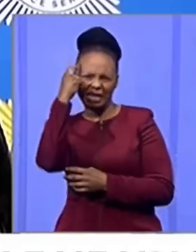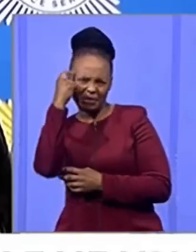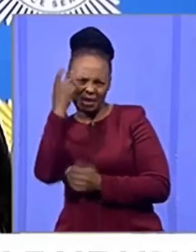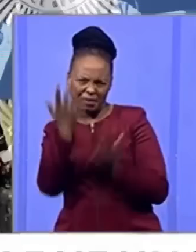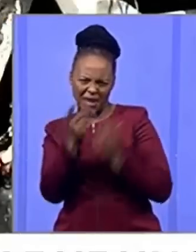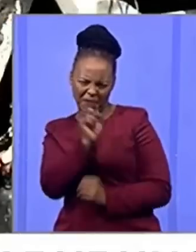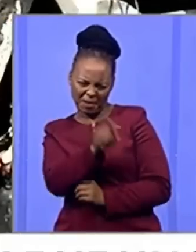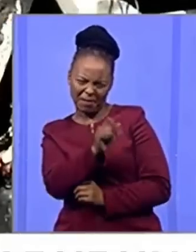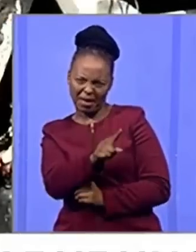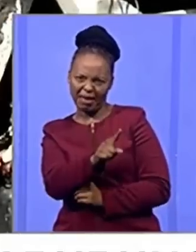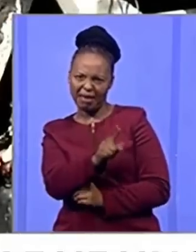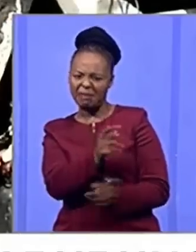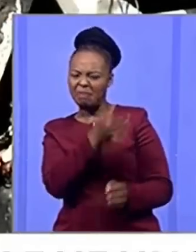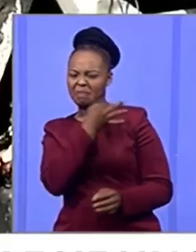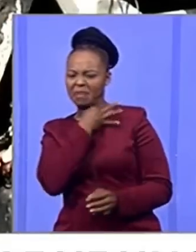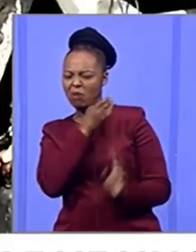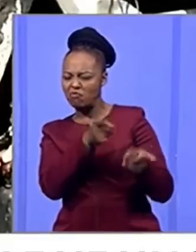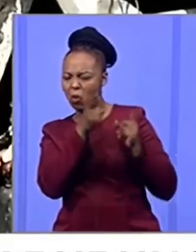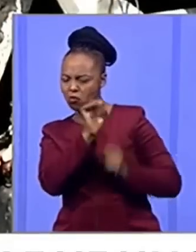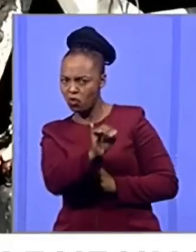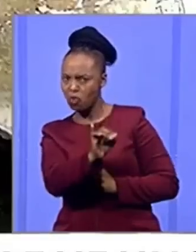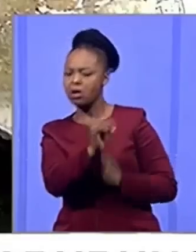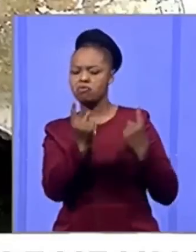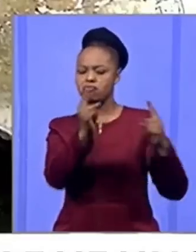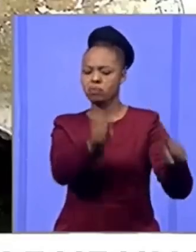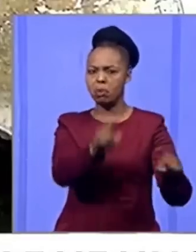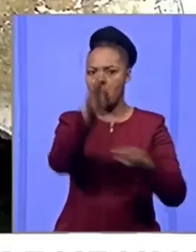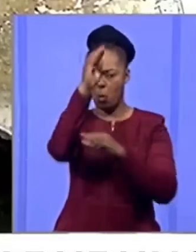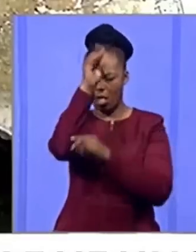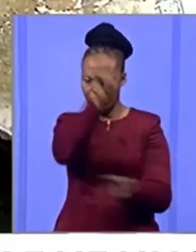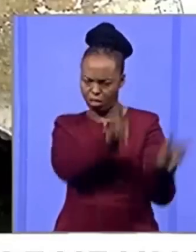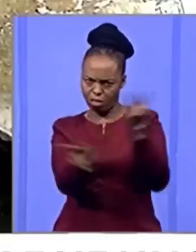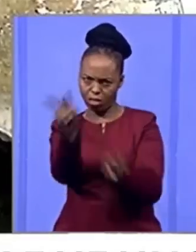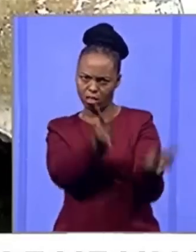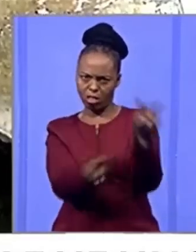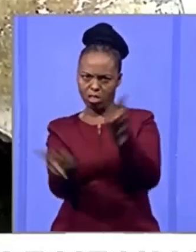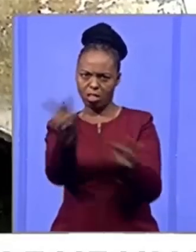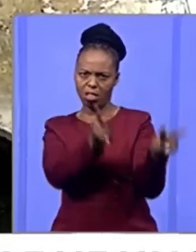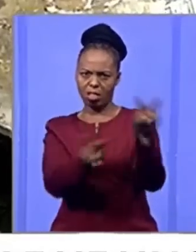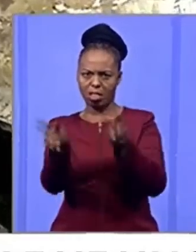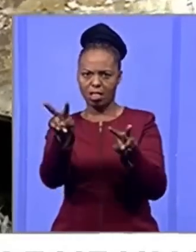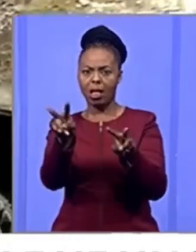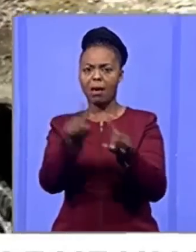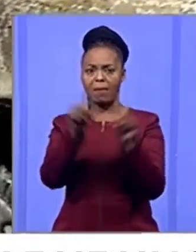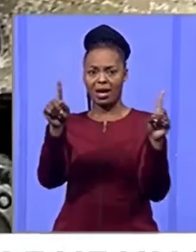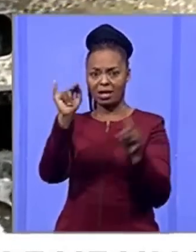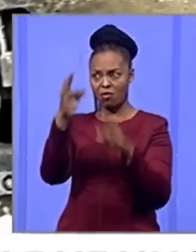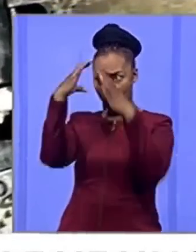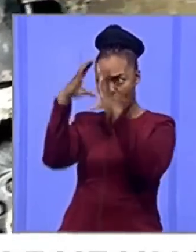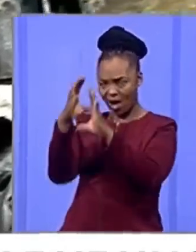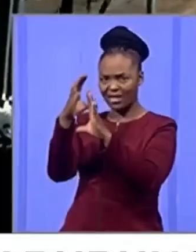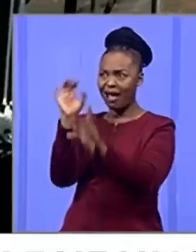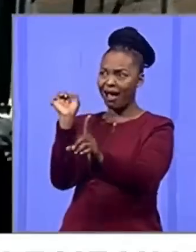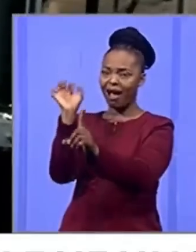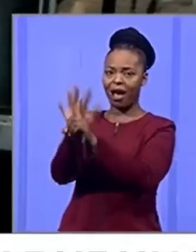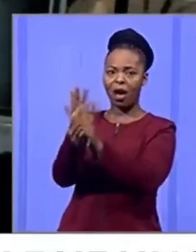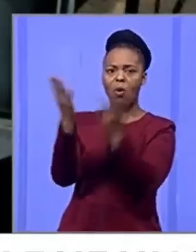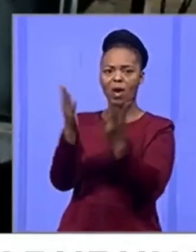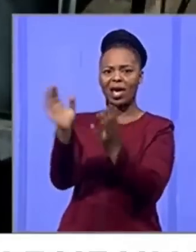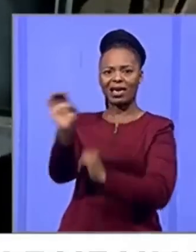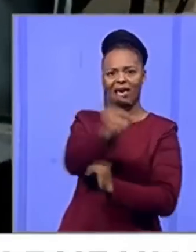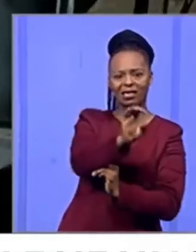But if you care to see or you care to pay your focus, this attack is on the eastern part